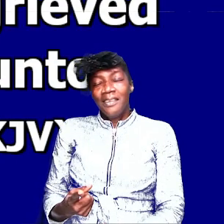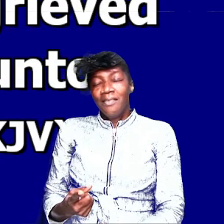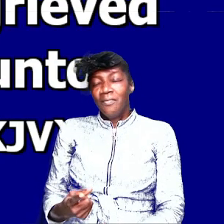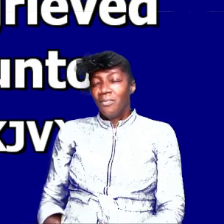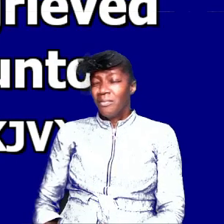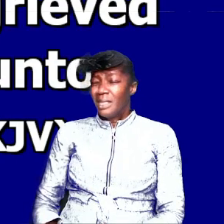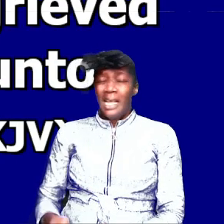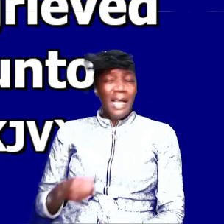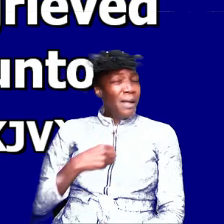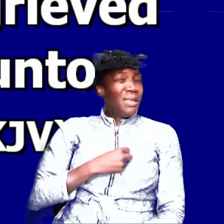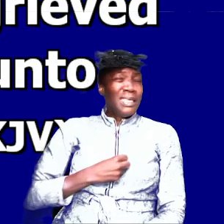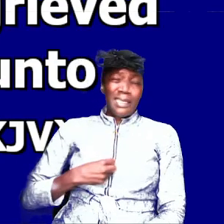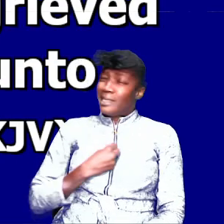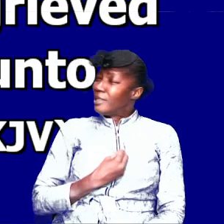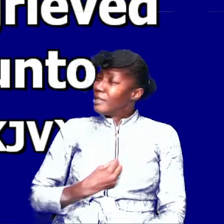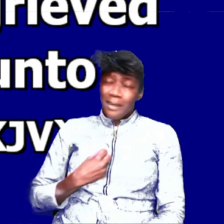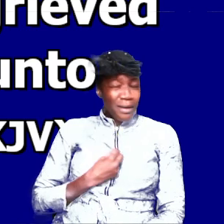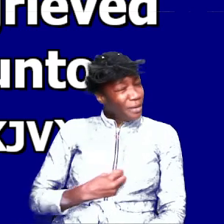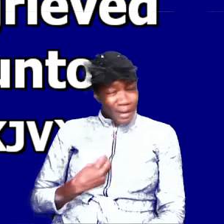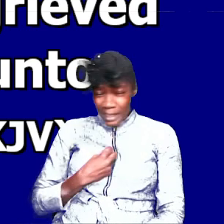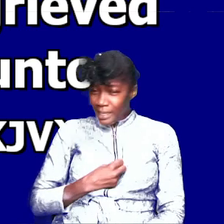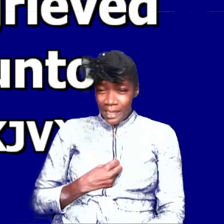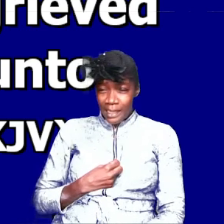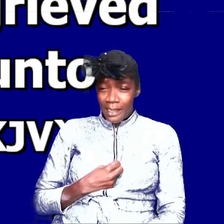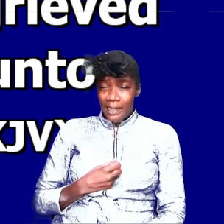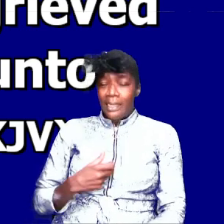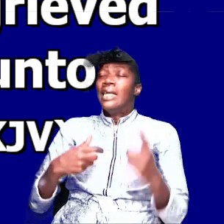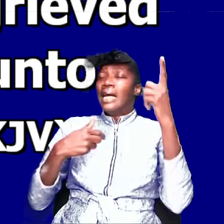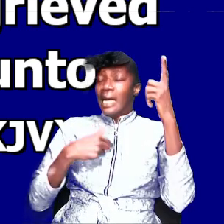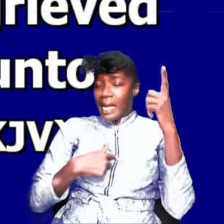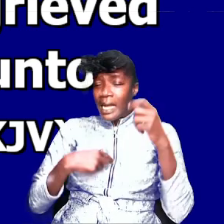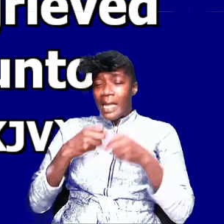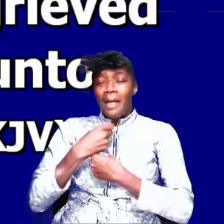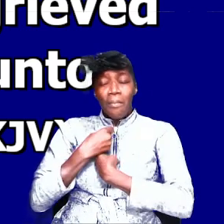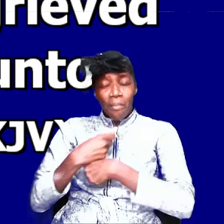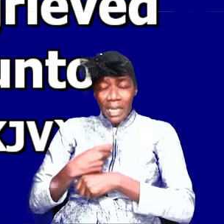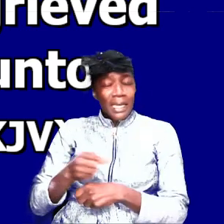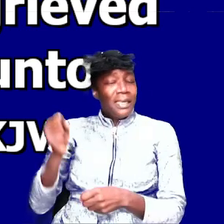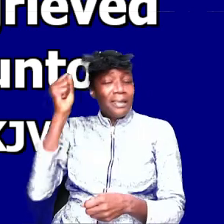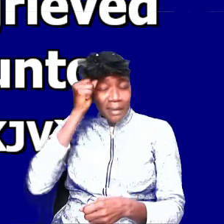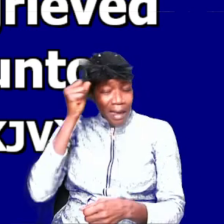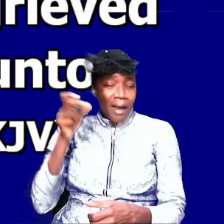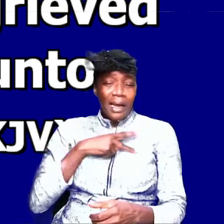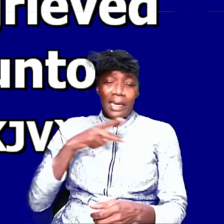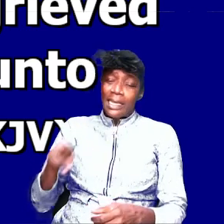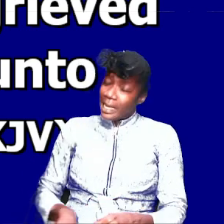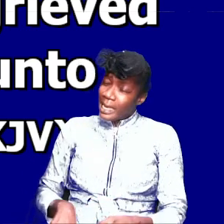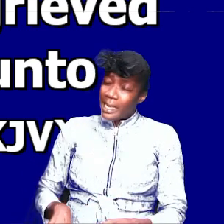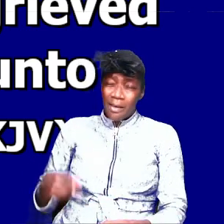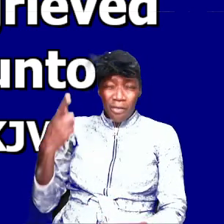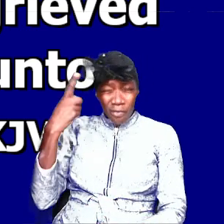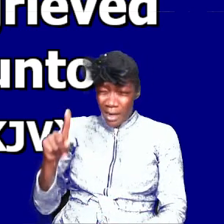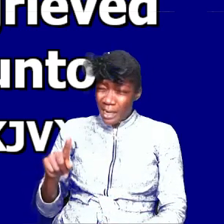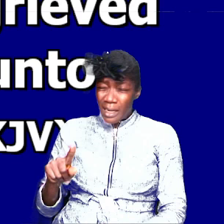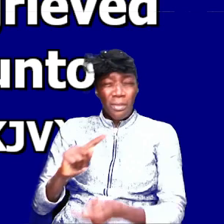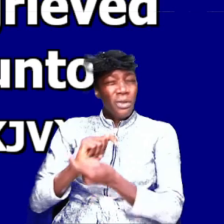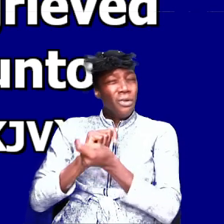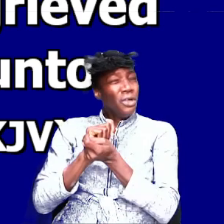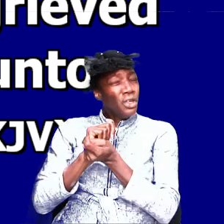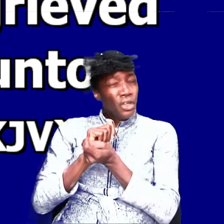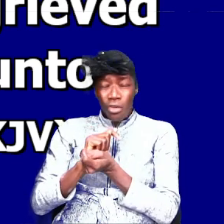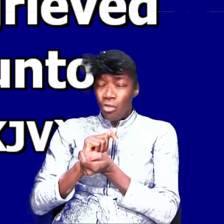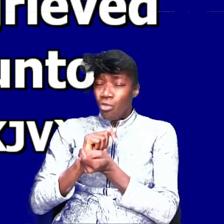it repented me that I have set up Saul to be king, for he has turned back from following